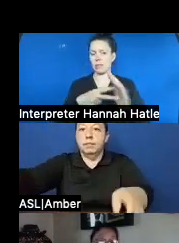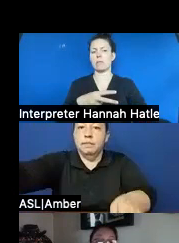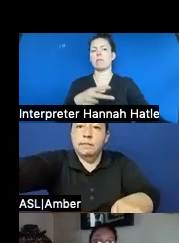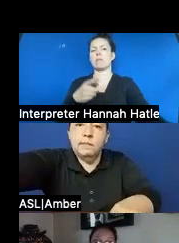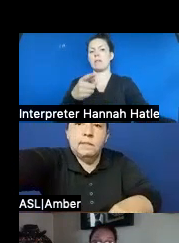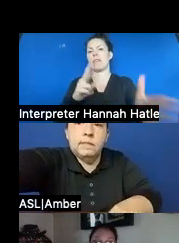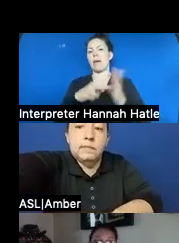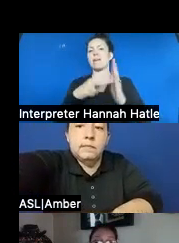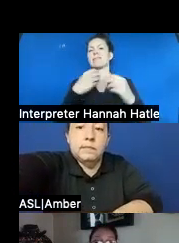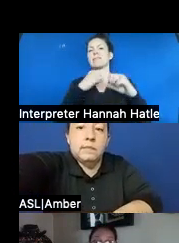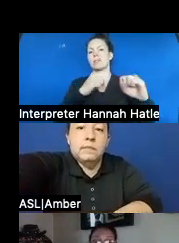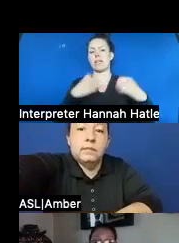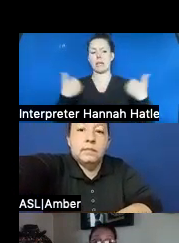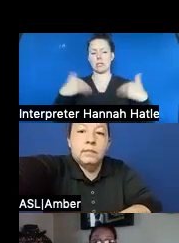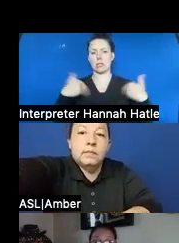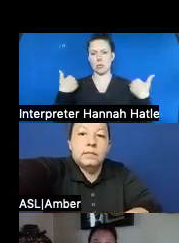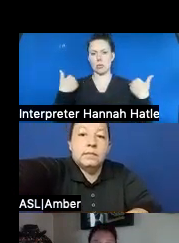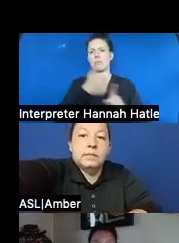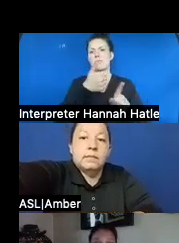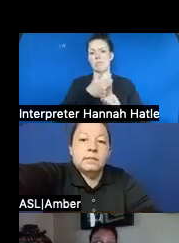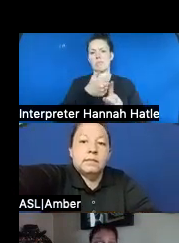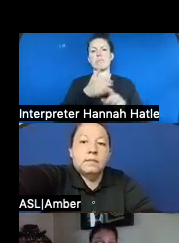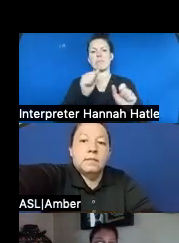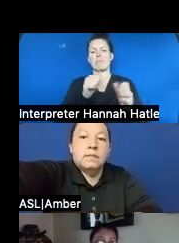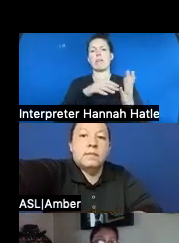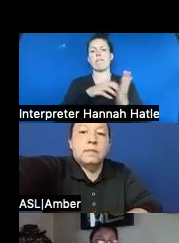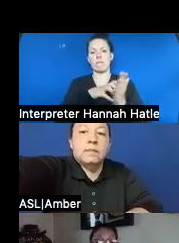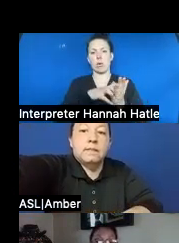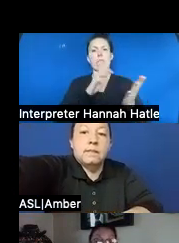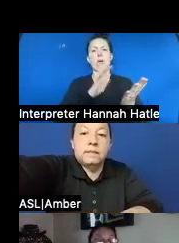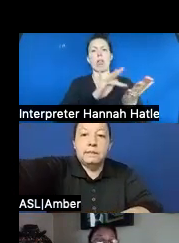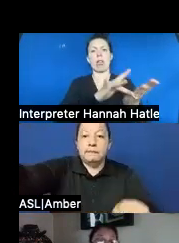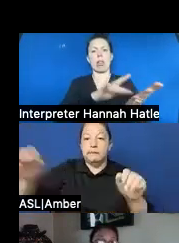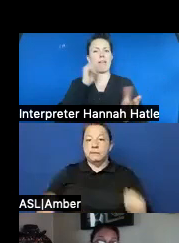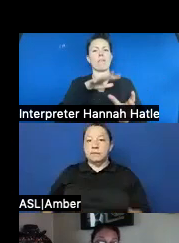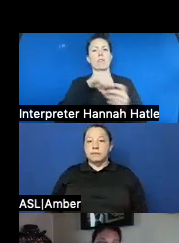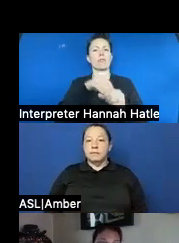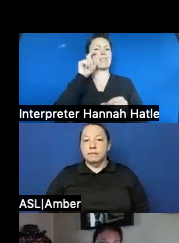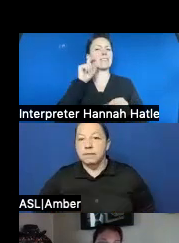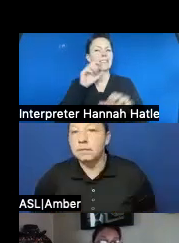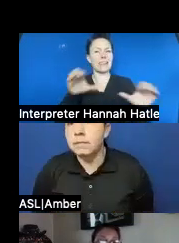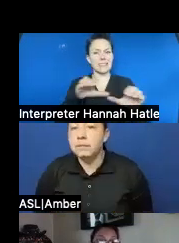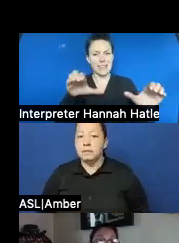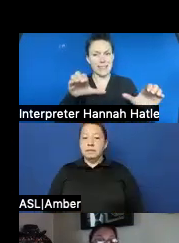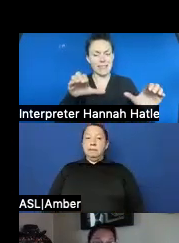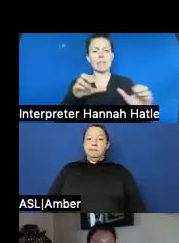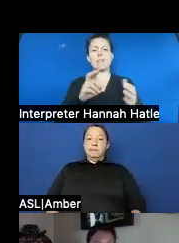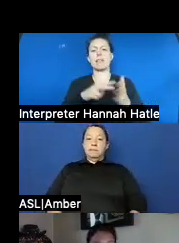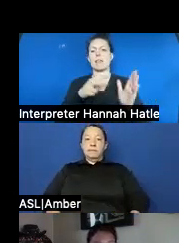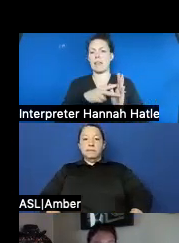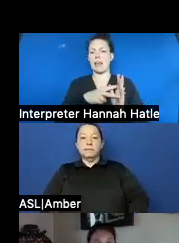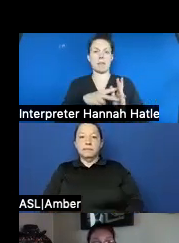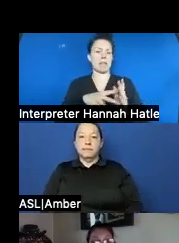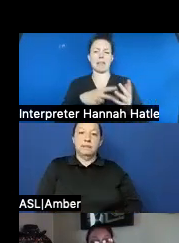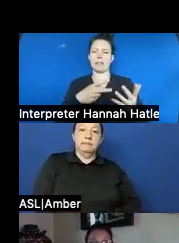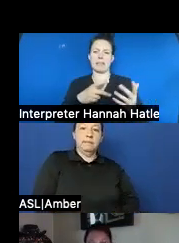protects youth. They are considered sexually exploited and trafficked if they engage in any commercial sex activity. That means they should not be arrested.